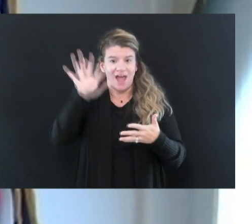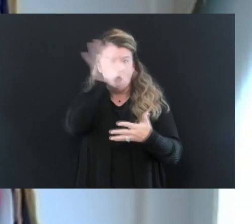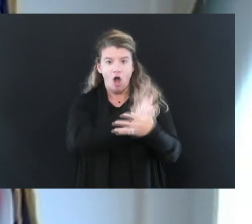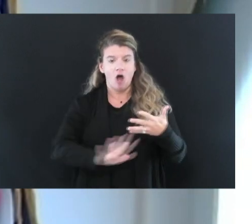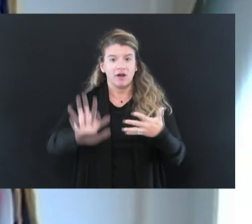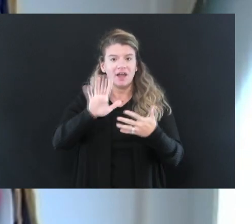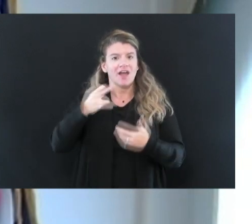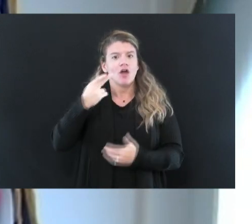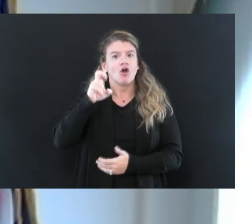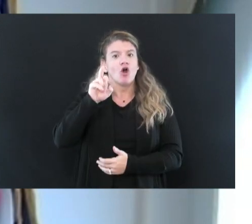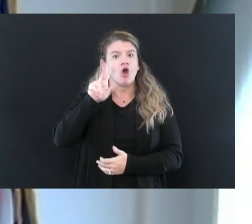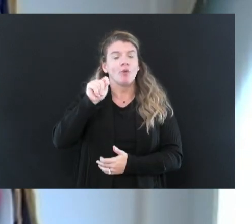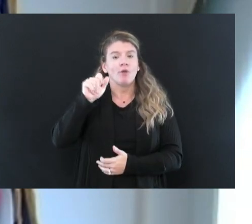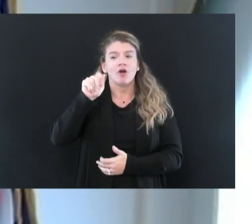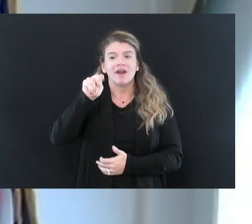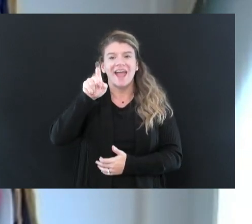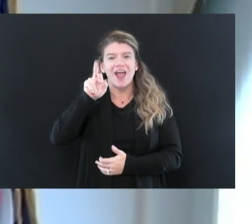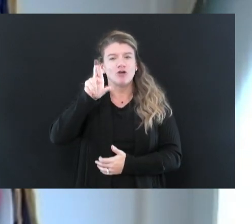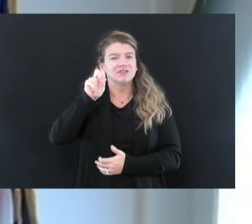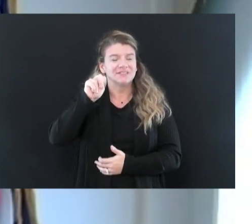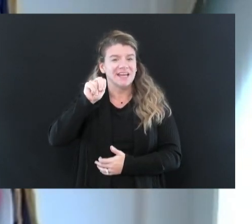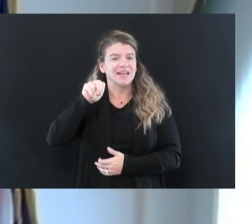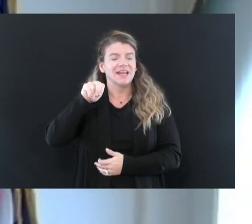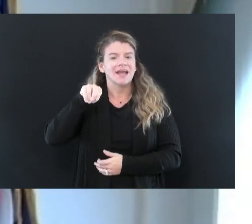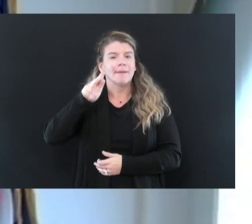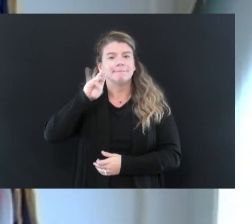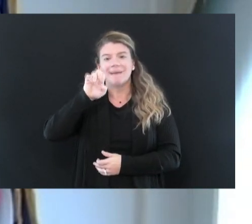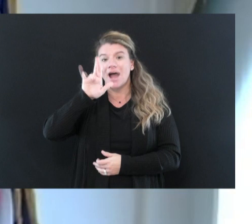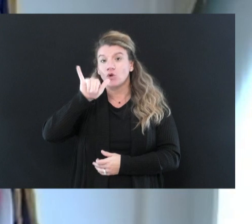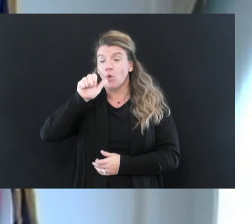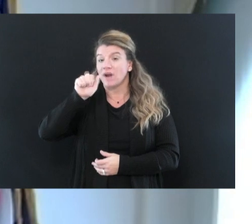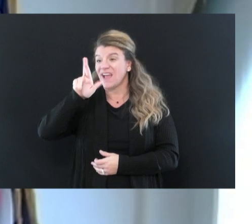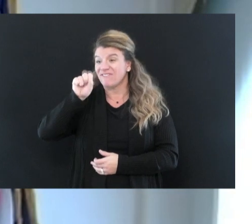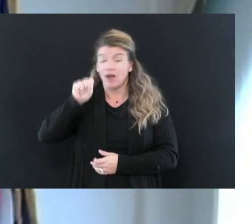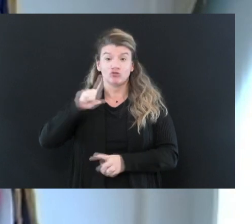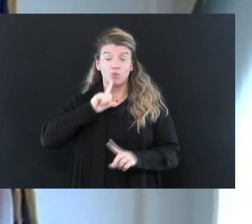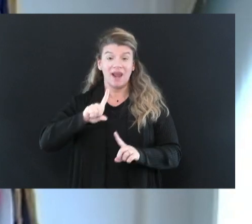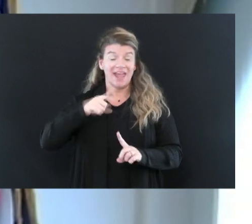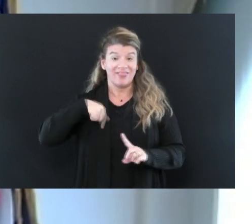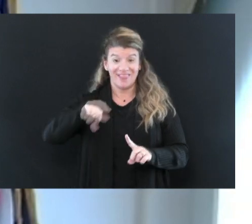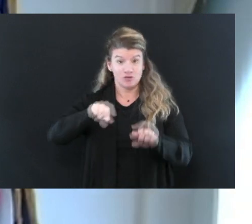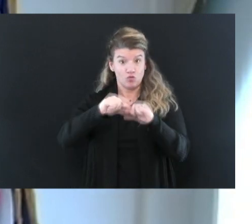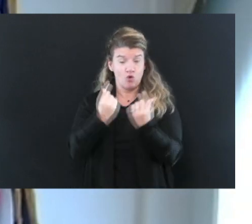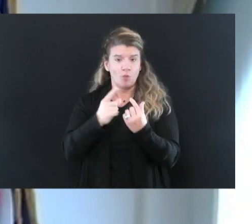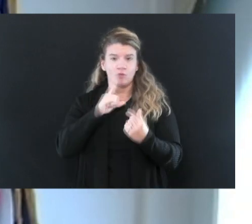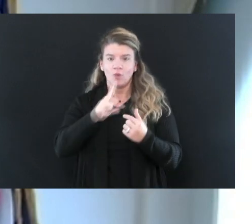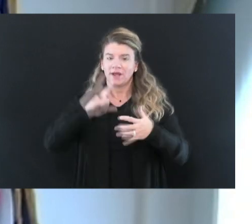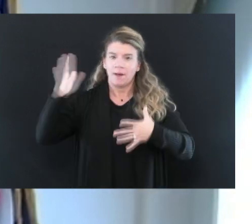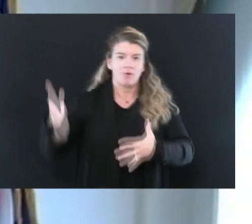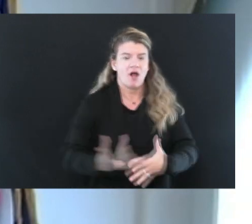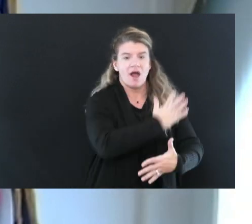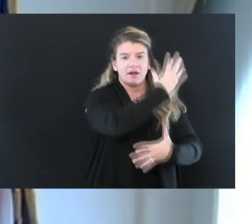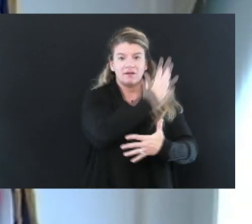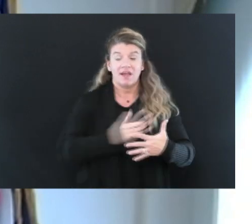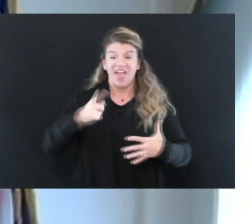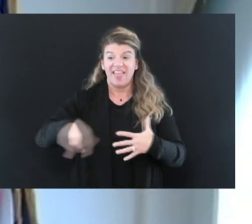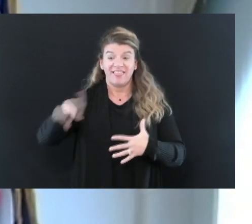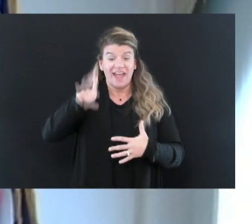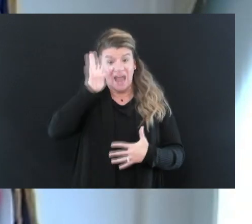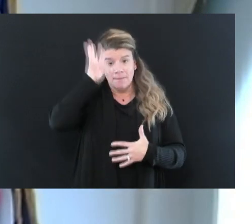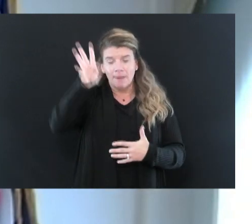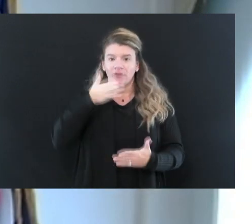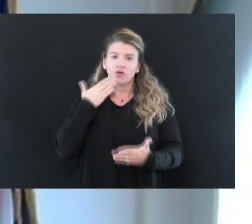Henderson Office of Minority Affairs. So this was a broad group of individuals, and they came up with an excellent product. So